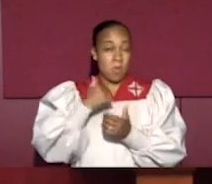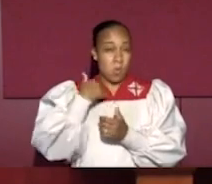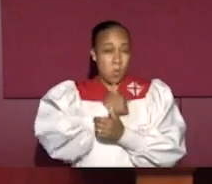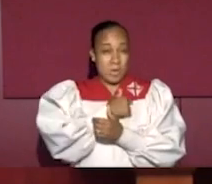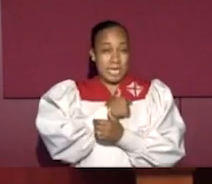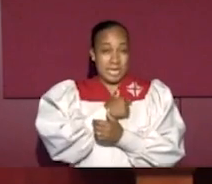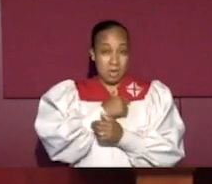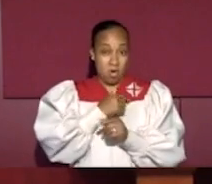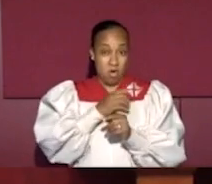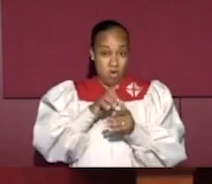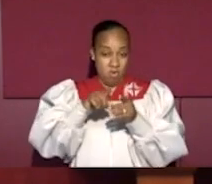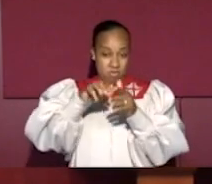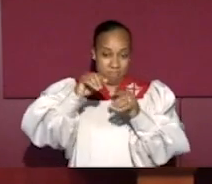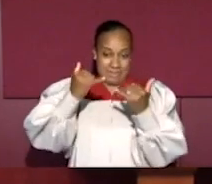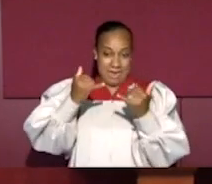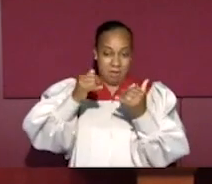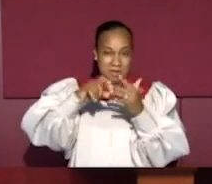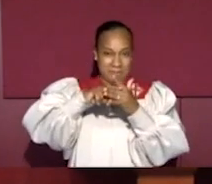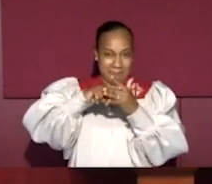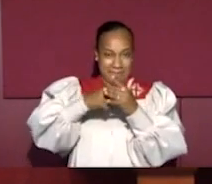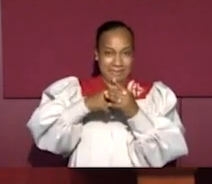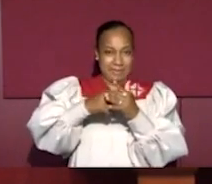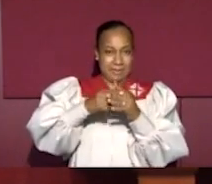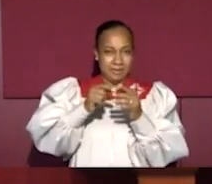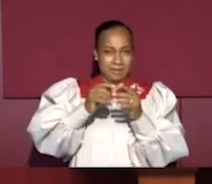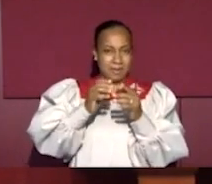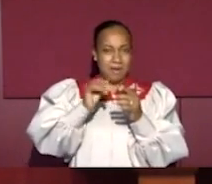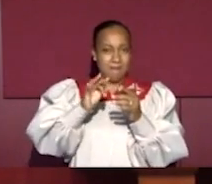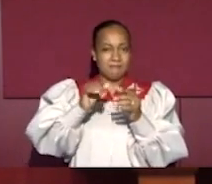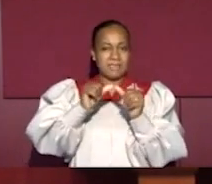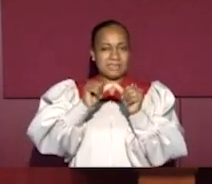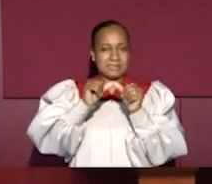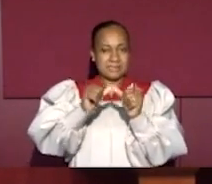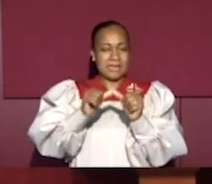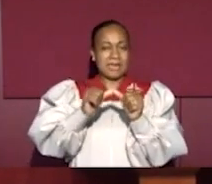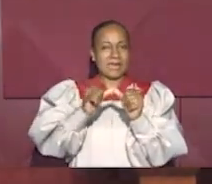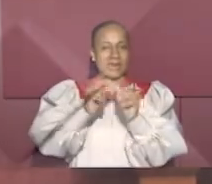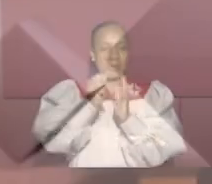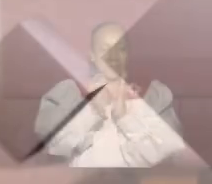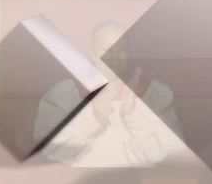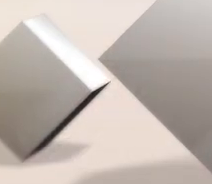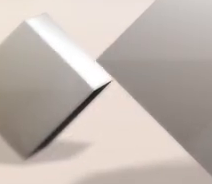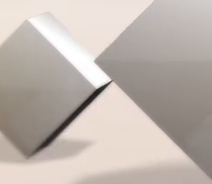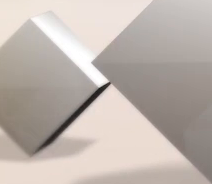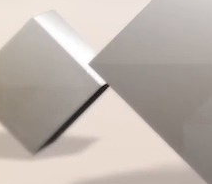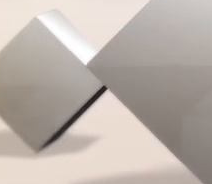at the beginning of a sustained period of difficult times.